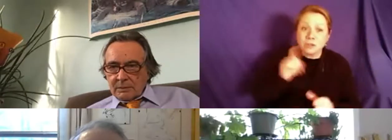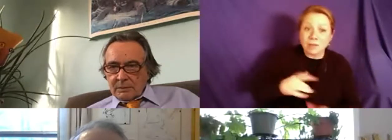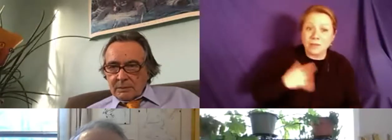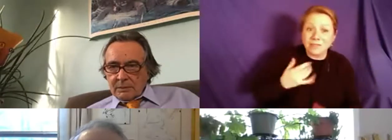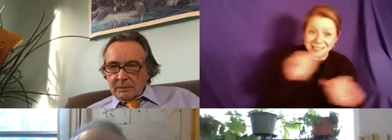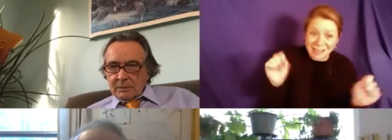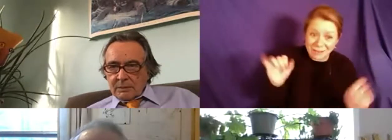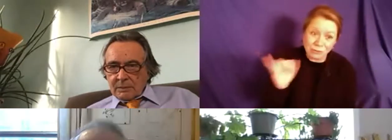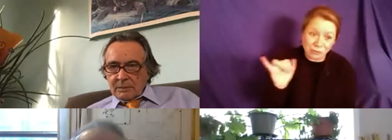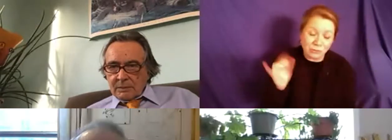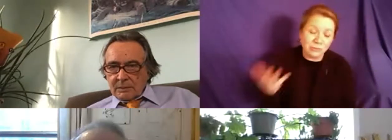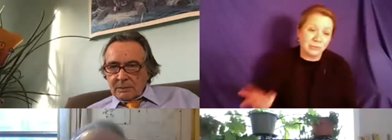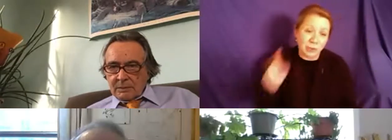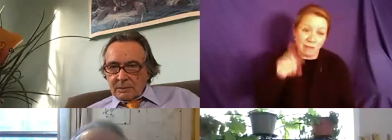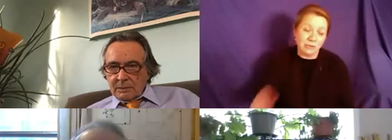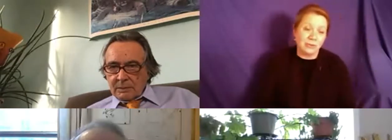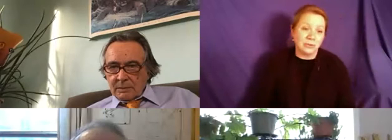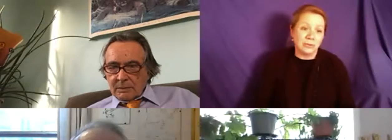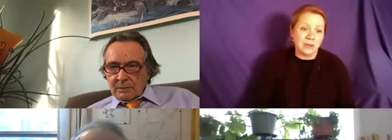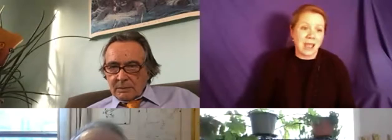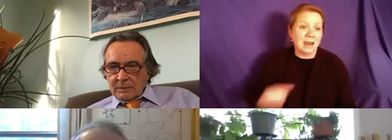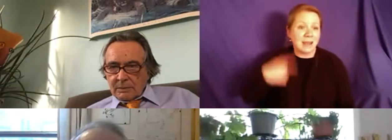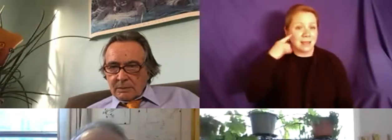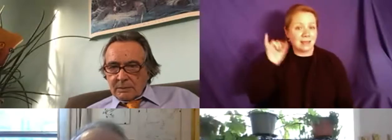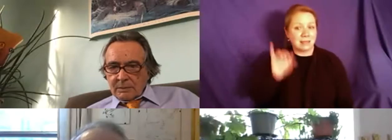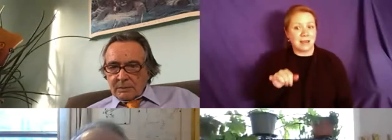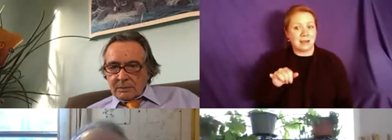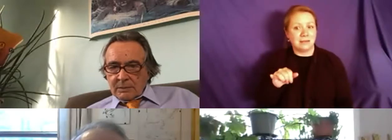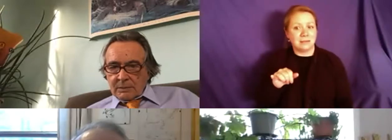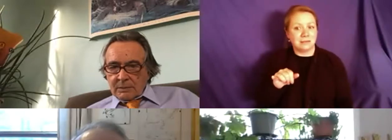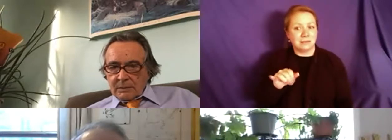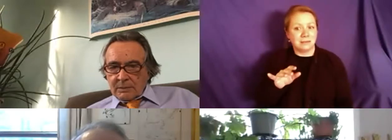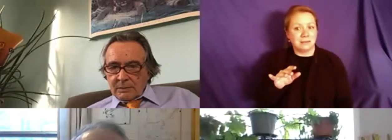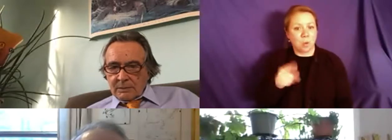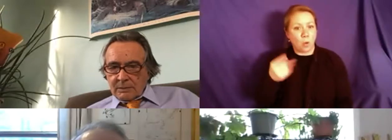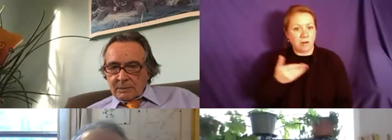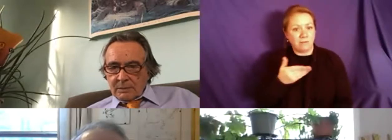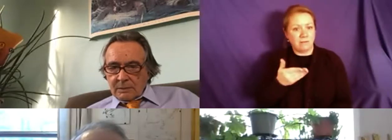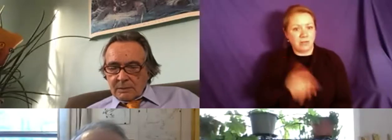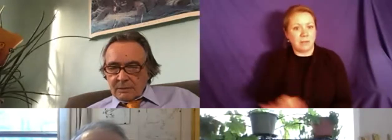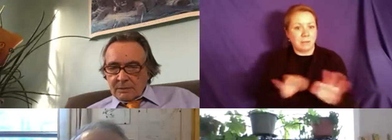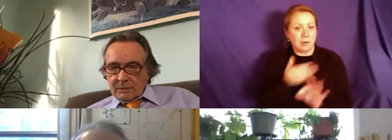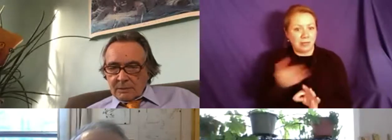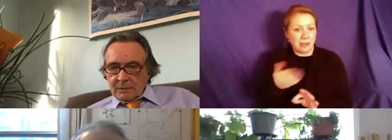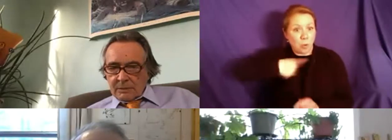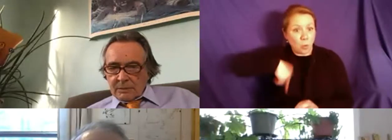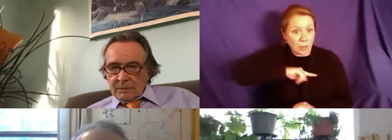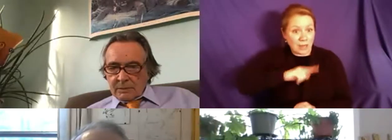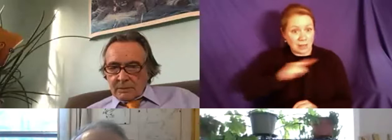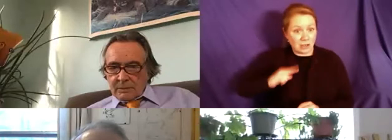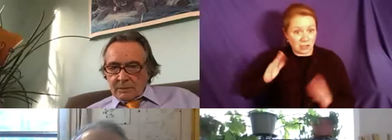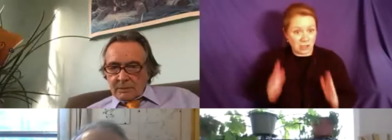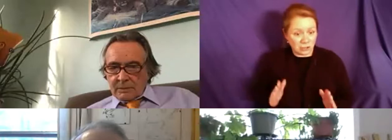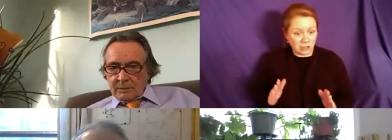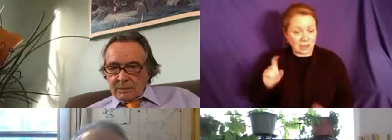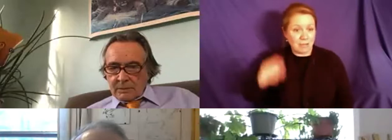safe, you know, and I think that's one of the important things that we as legislators